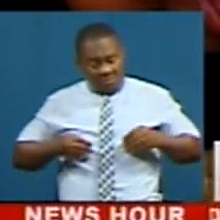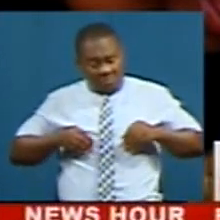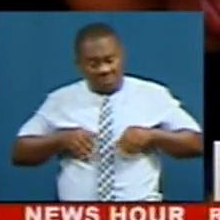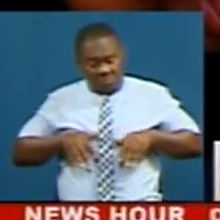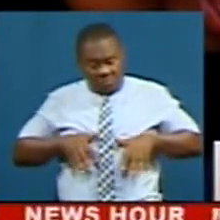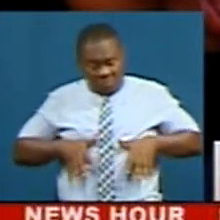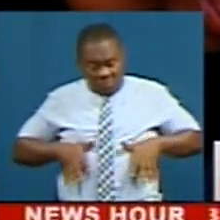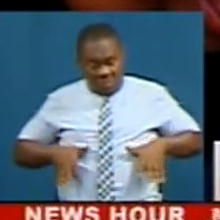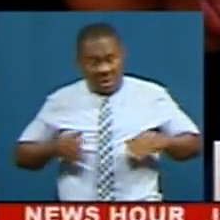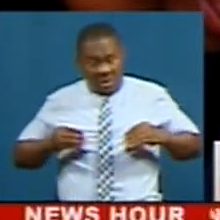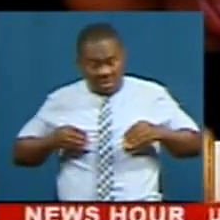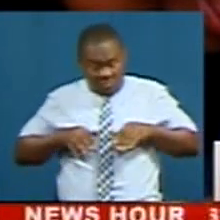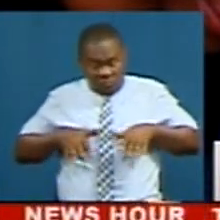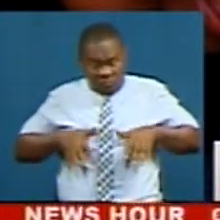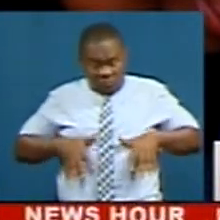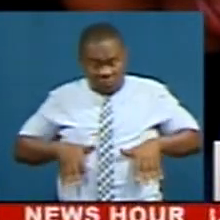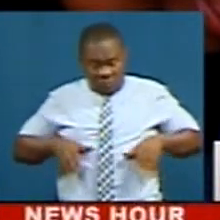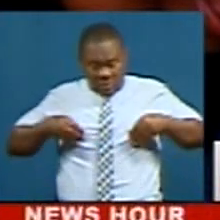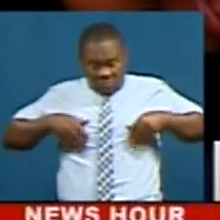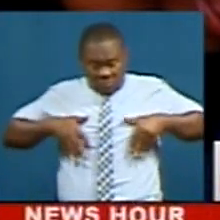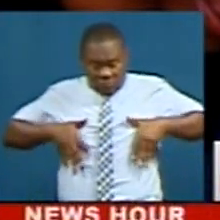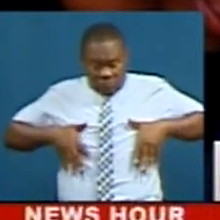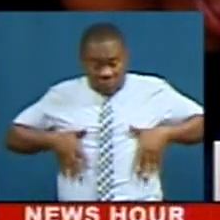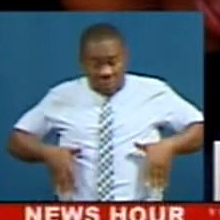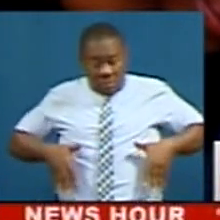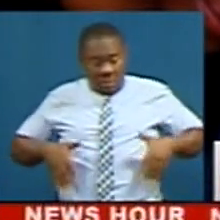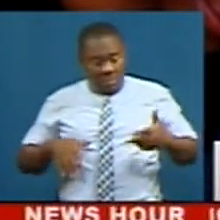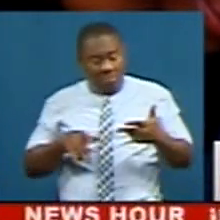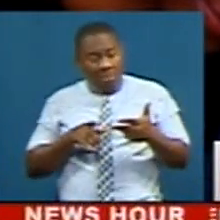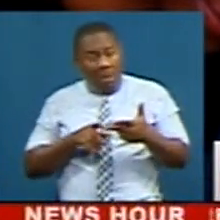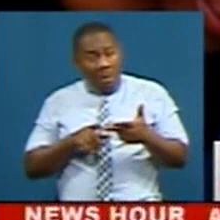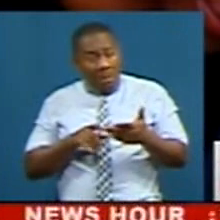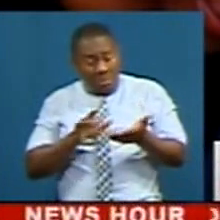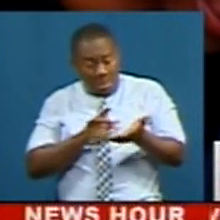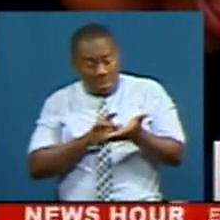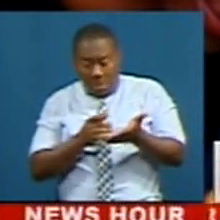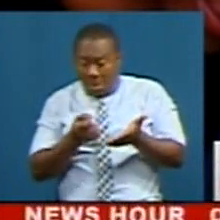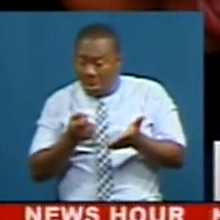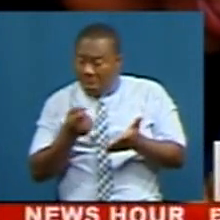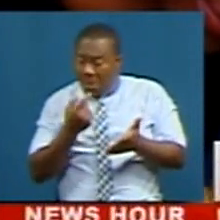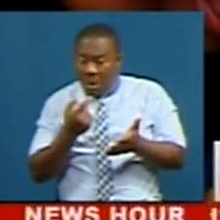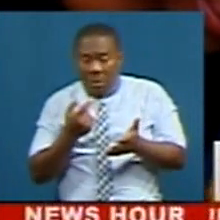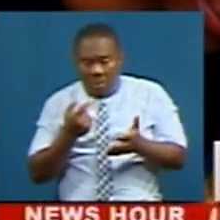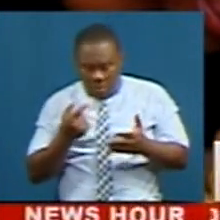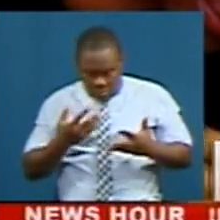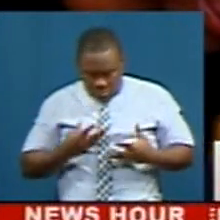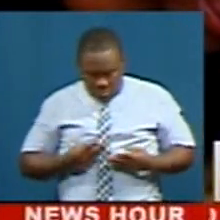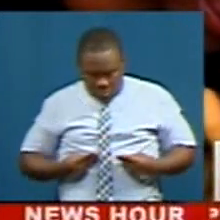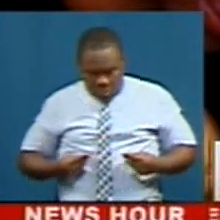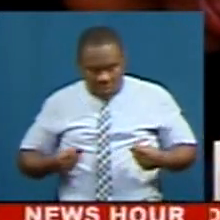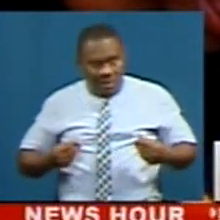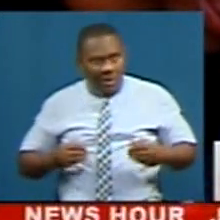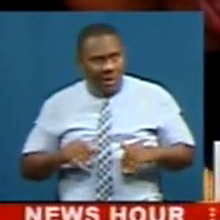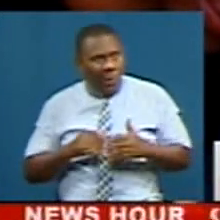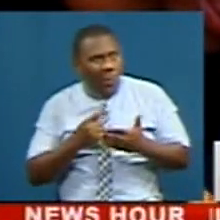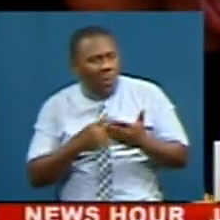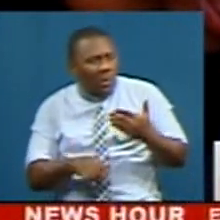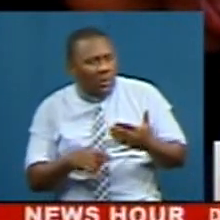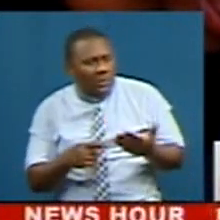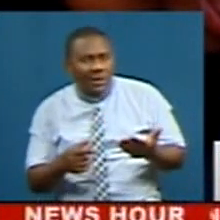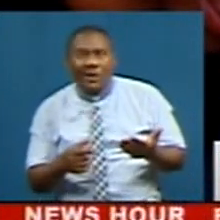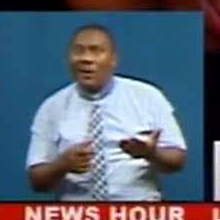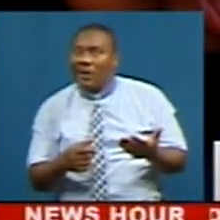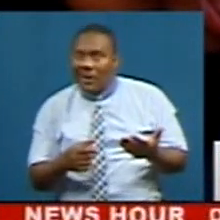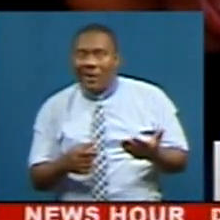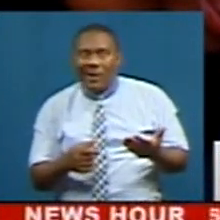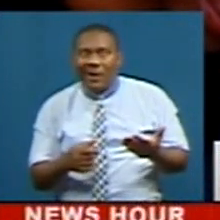body, what drugs are able to relieve you of the pain, they must start to suspect